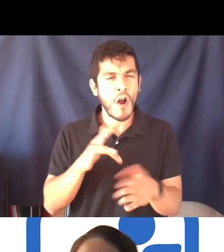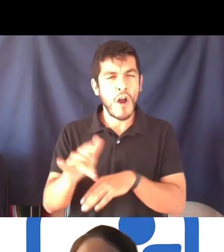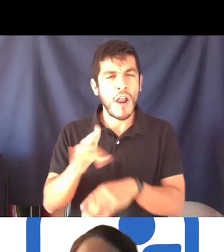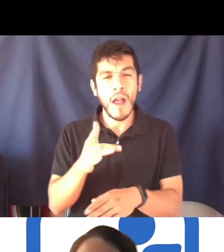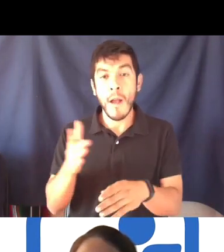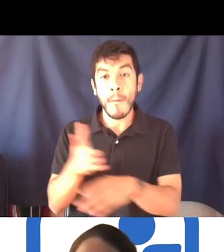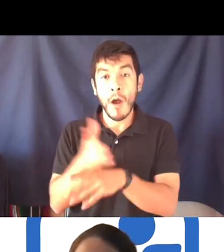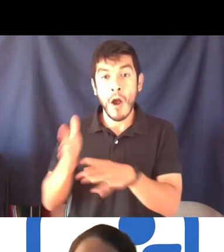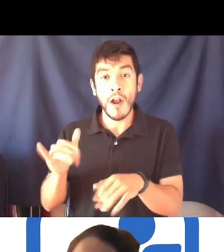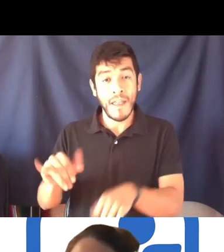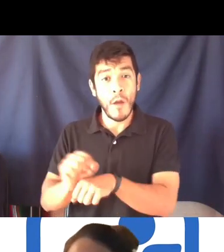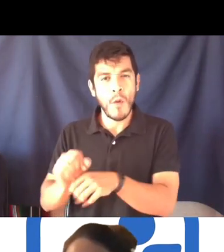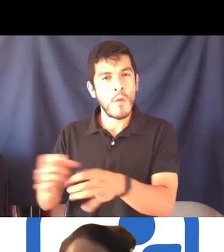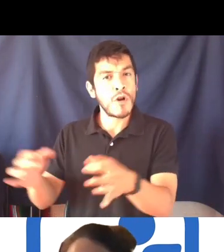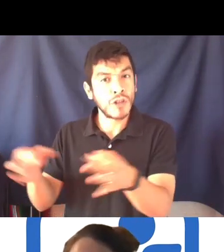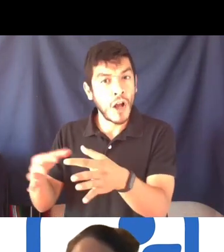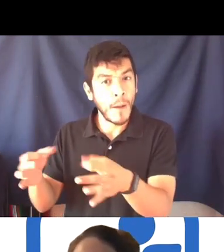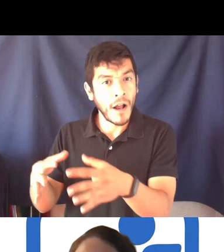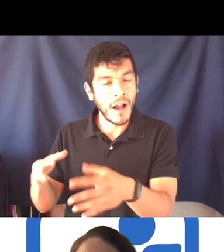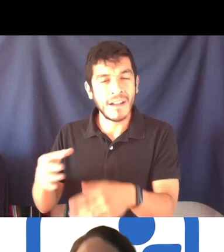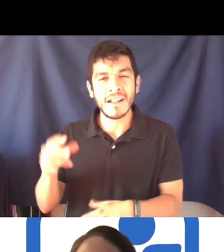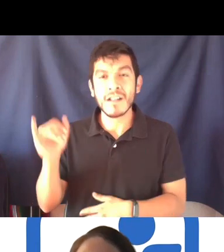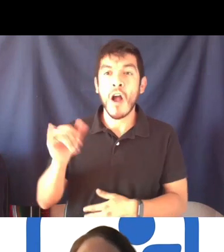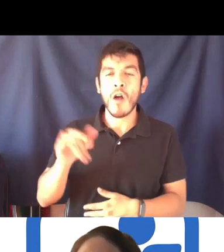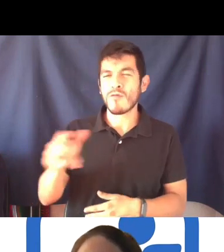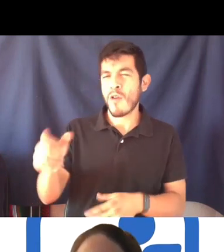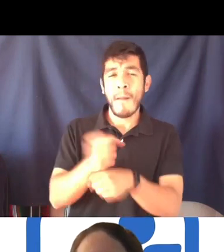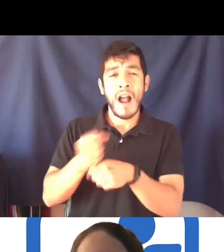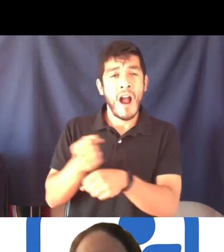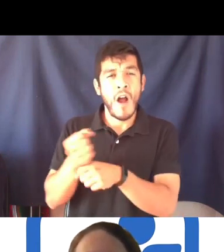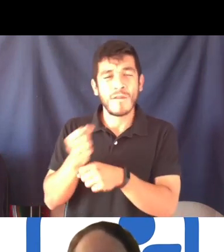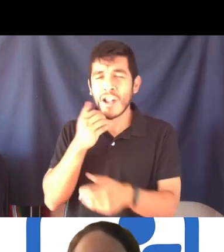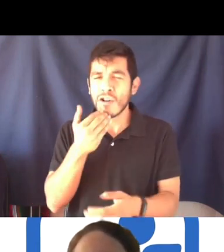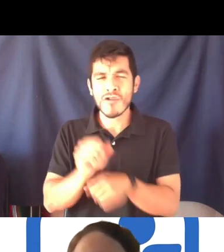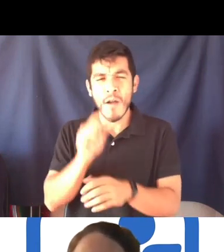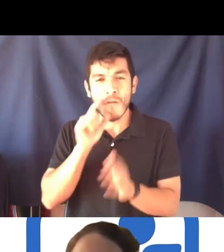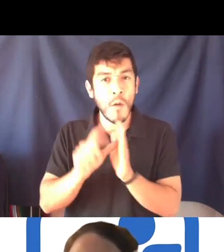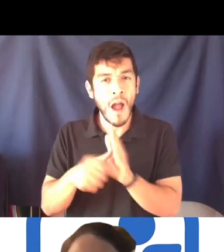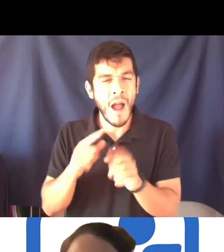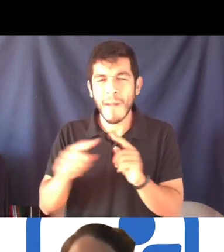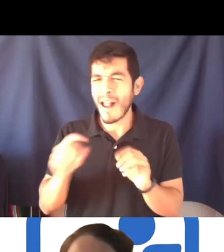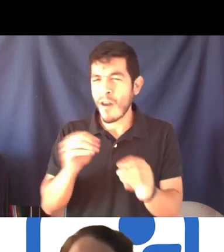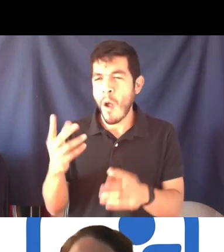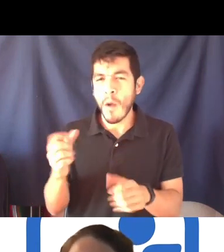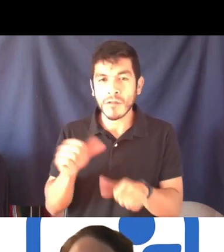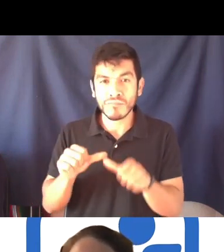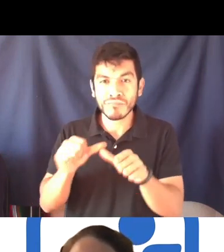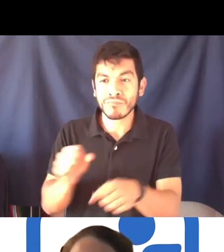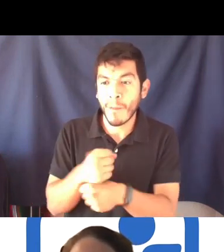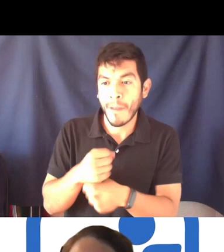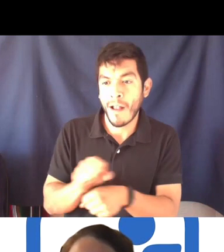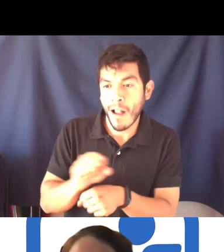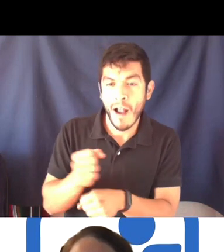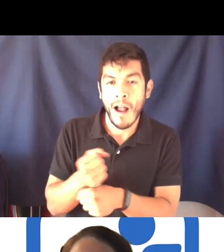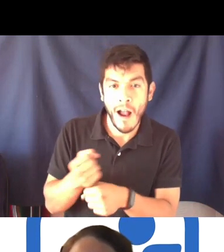it's like, hey, being a barista is a nice job for a while, but I don't think anyone still wants to be a barista at age 50